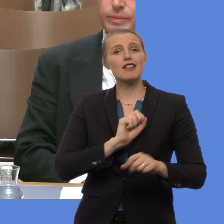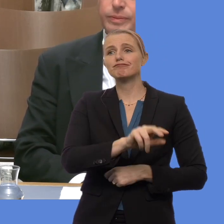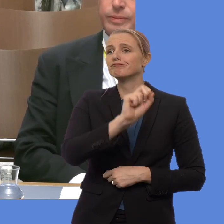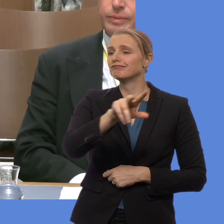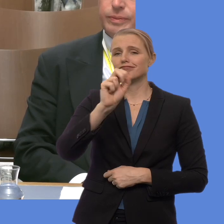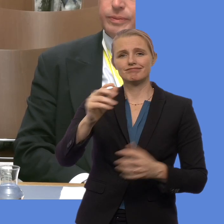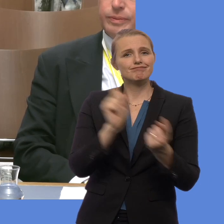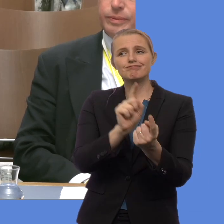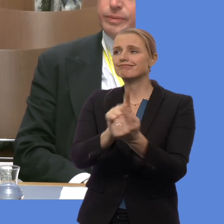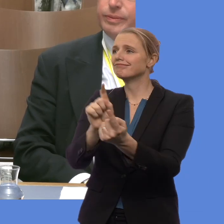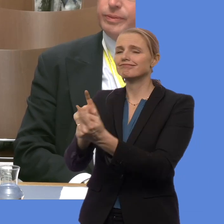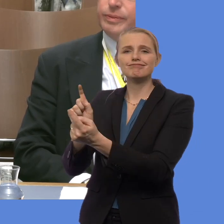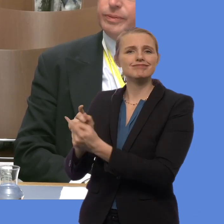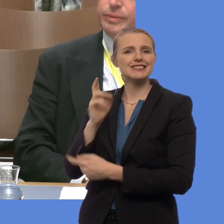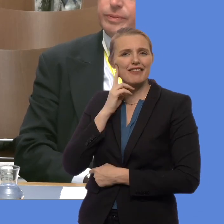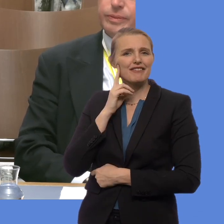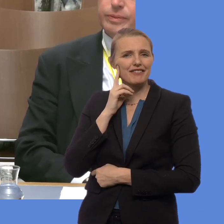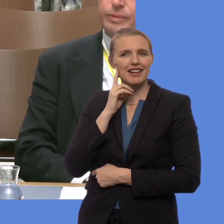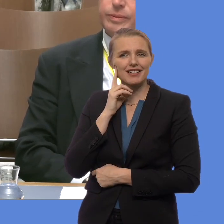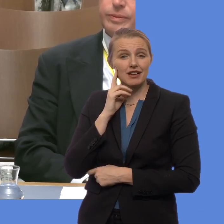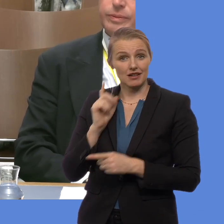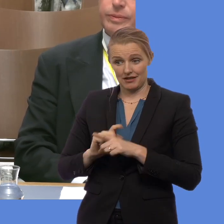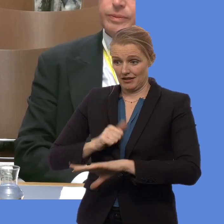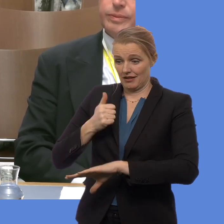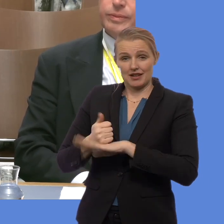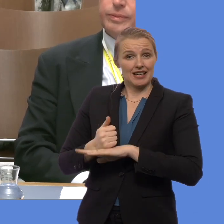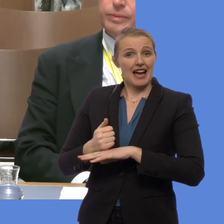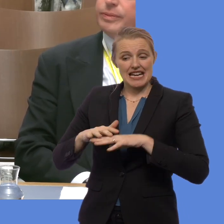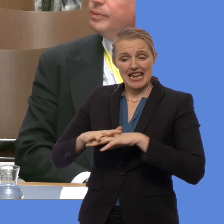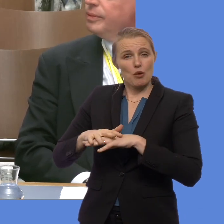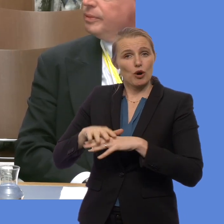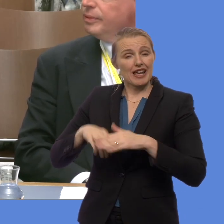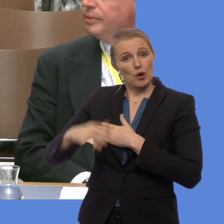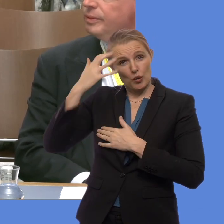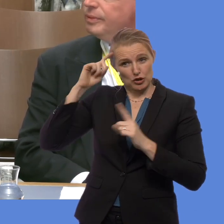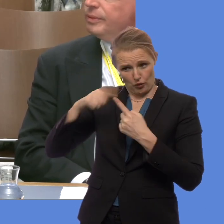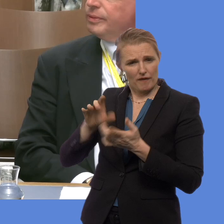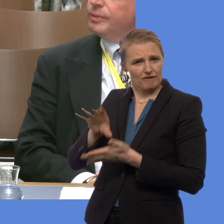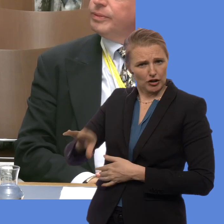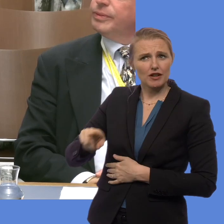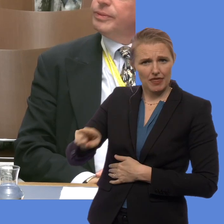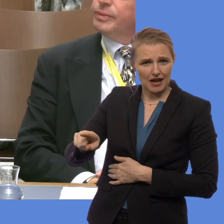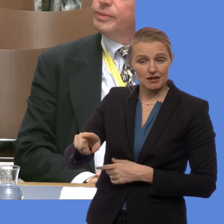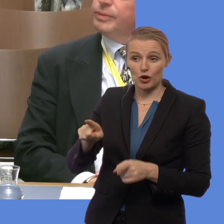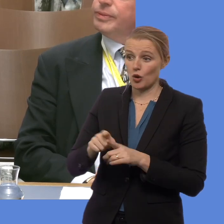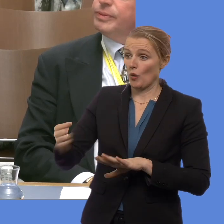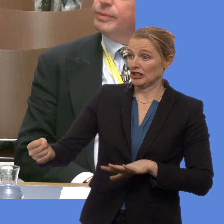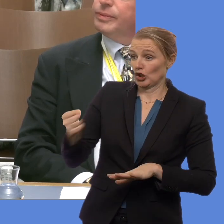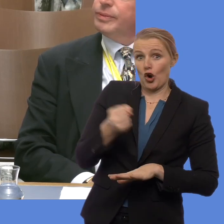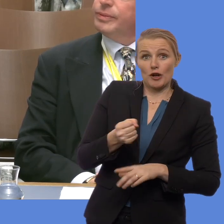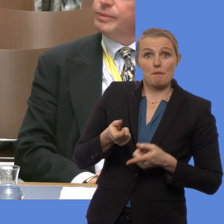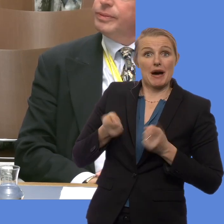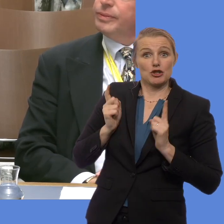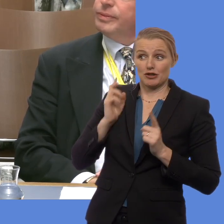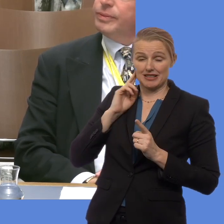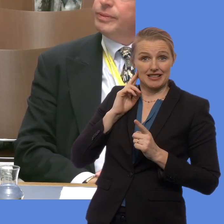have held a sign language network at Queen's University that we funded. We've seconded the manager of the British Deaf